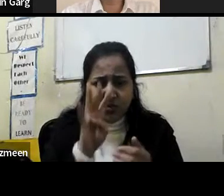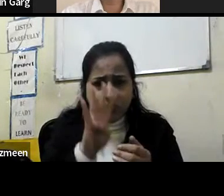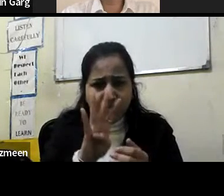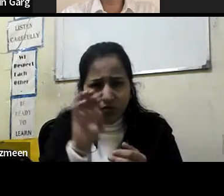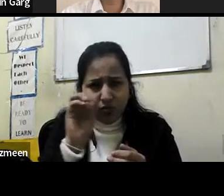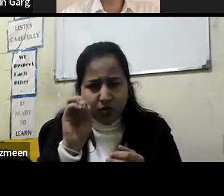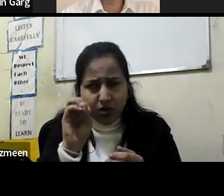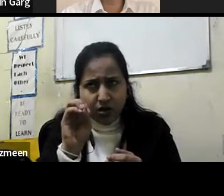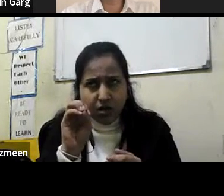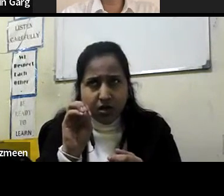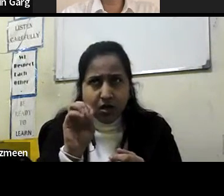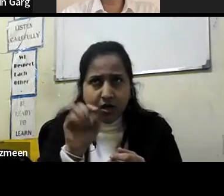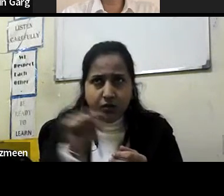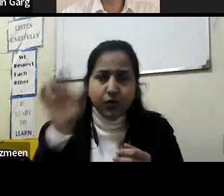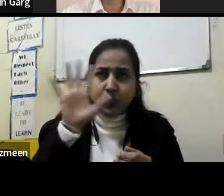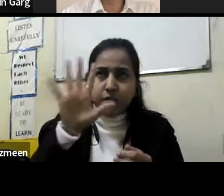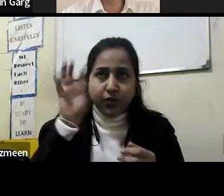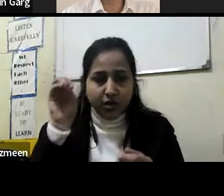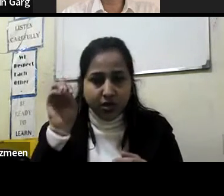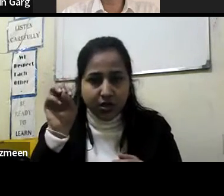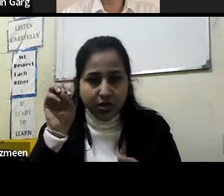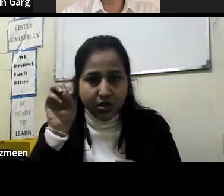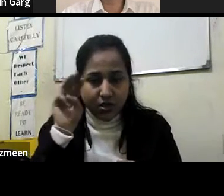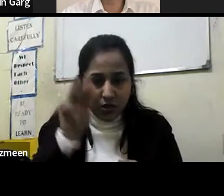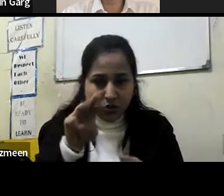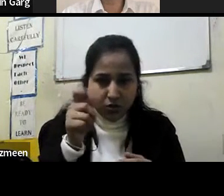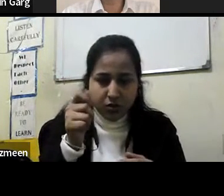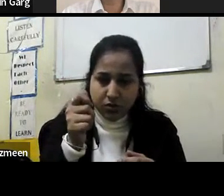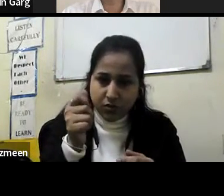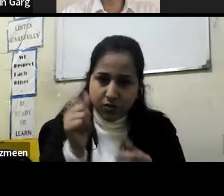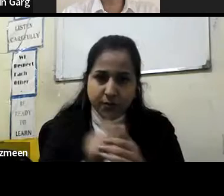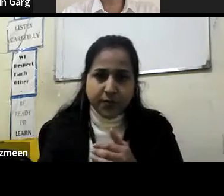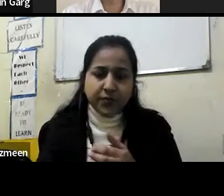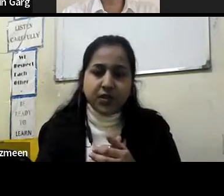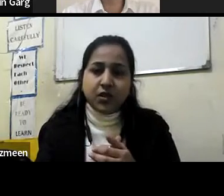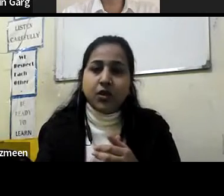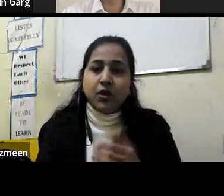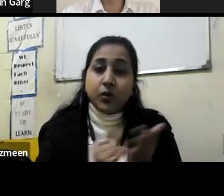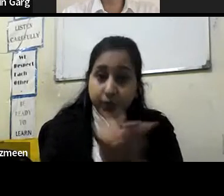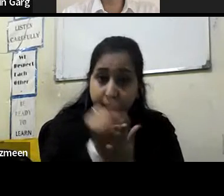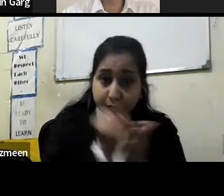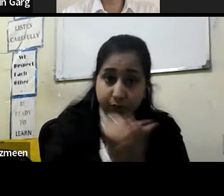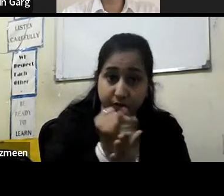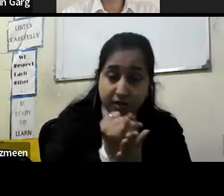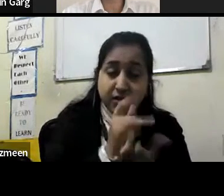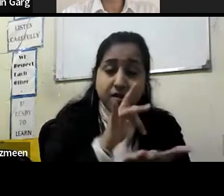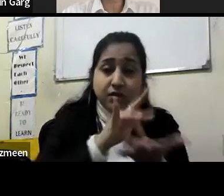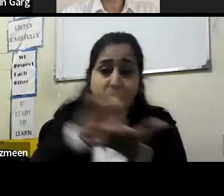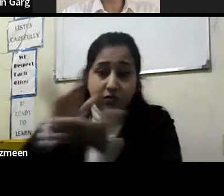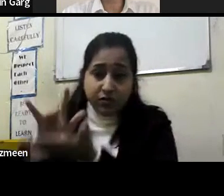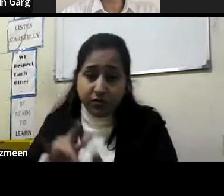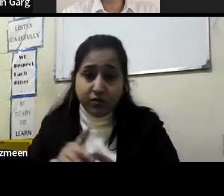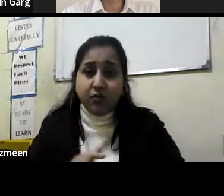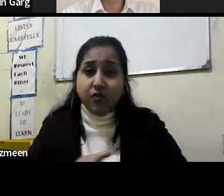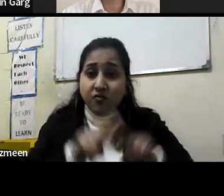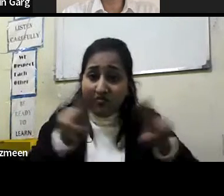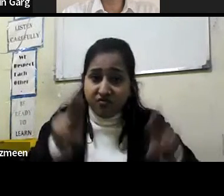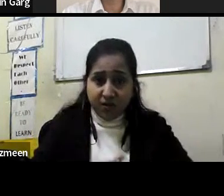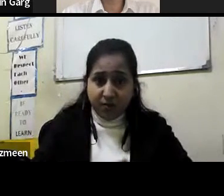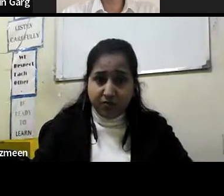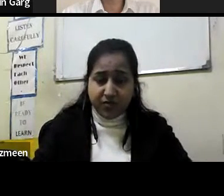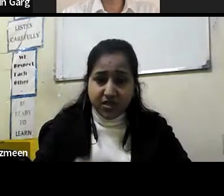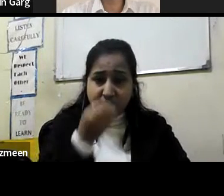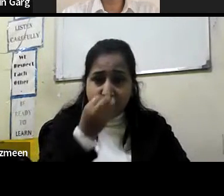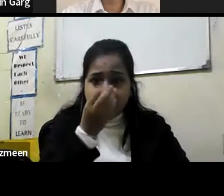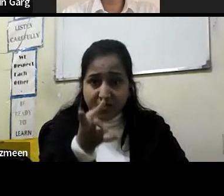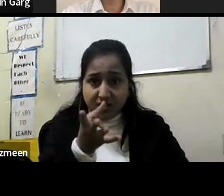40,000-50,000 rupees, we can actually get in a rural area a family kind of live off that. They